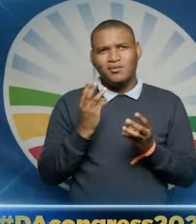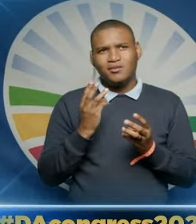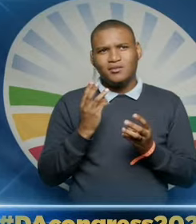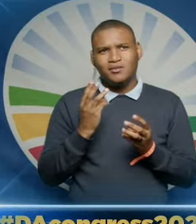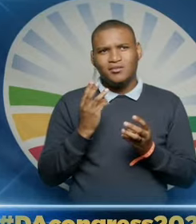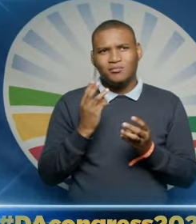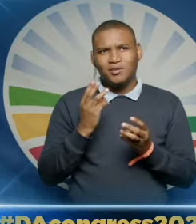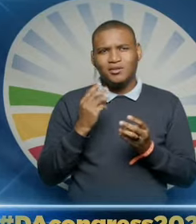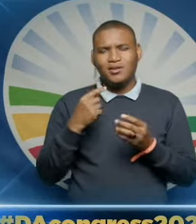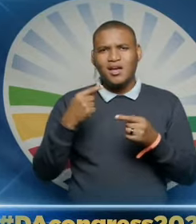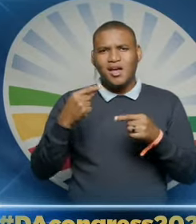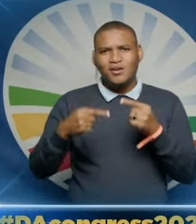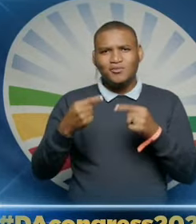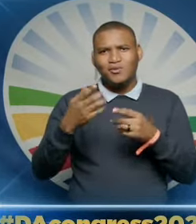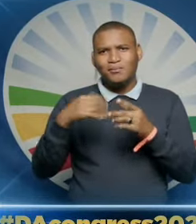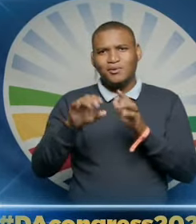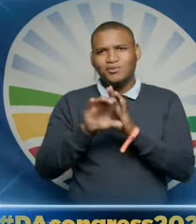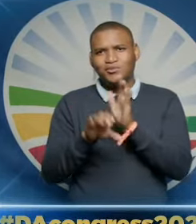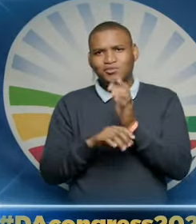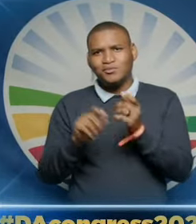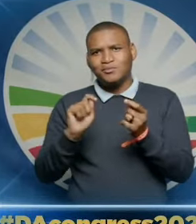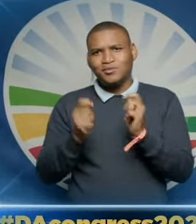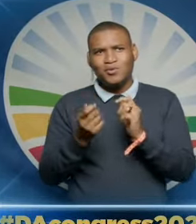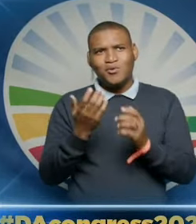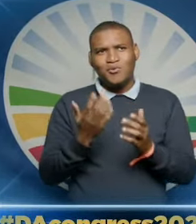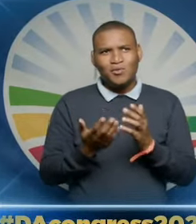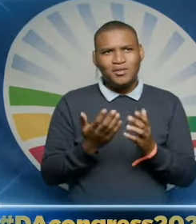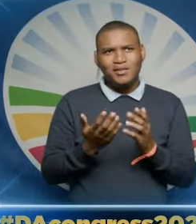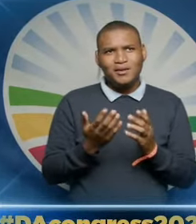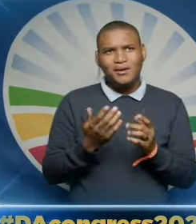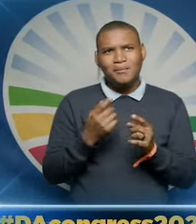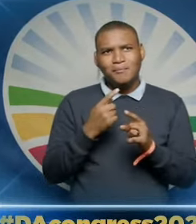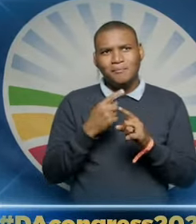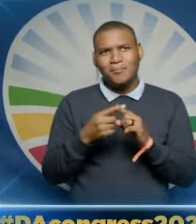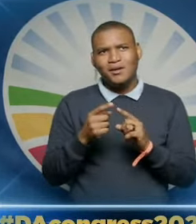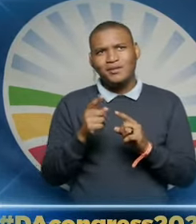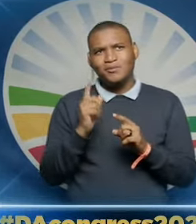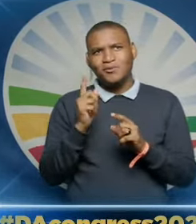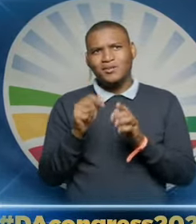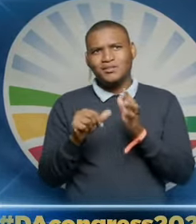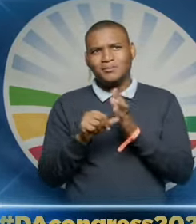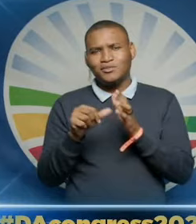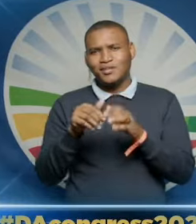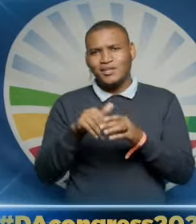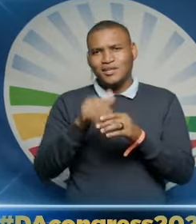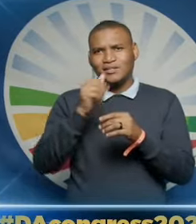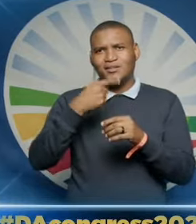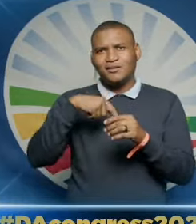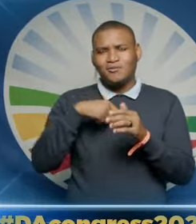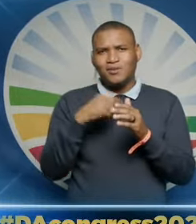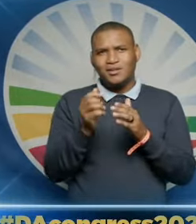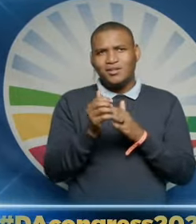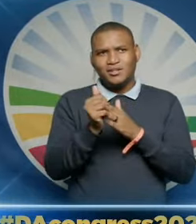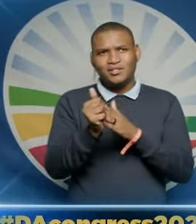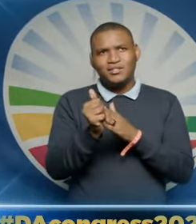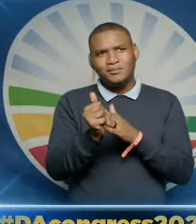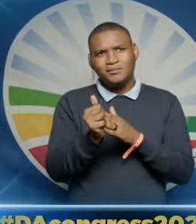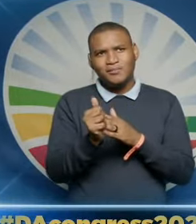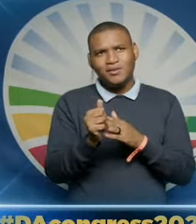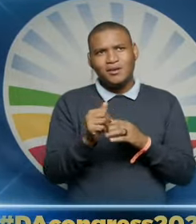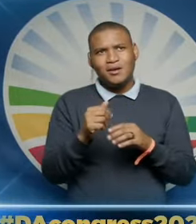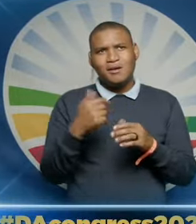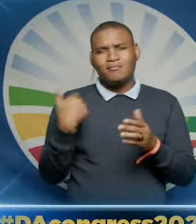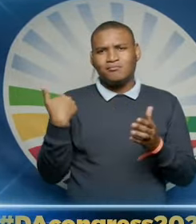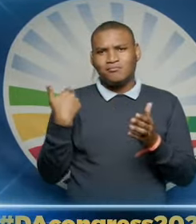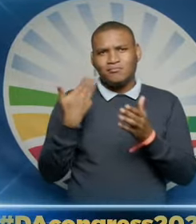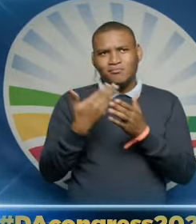passing constitutional amendments or otherwise, resolutions otherwise, and most importantly, electing our leadership. Well, we need to remember that by far